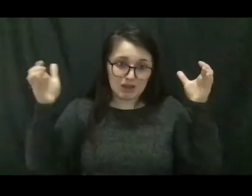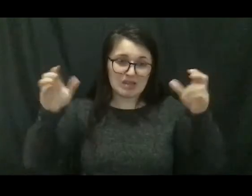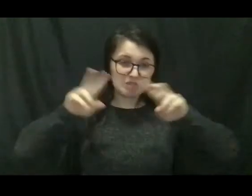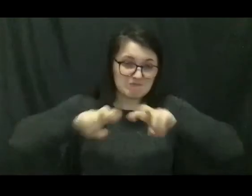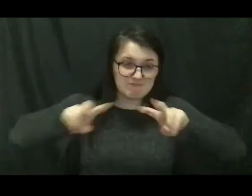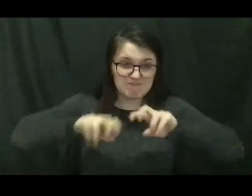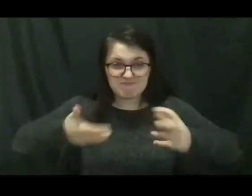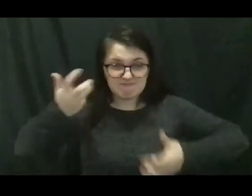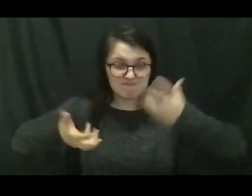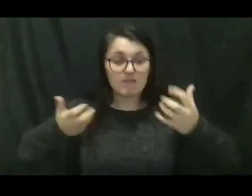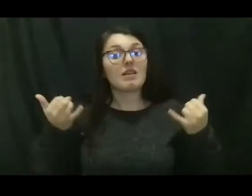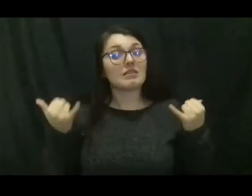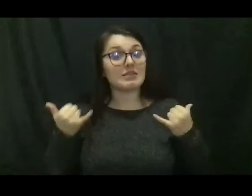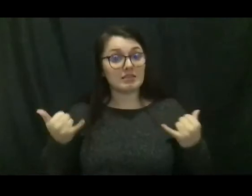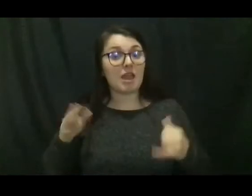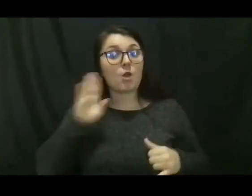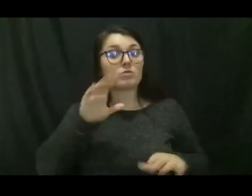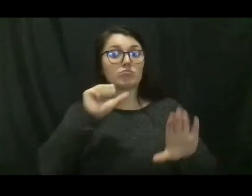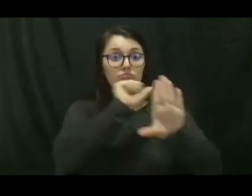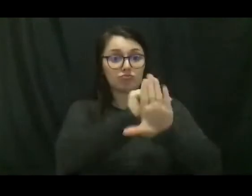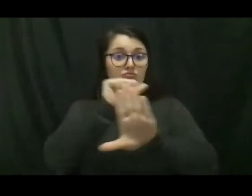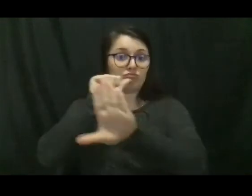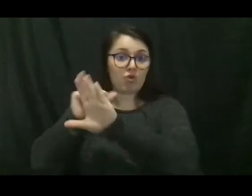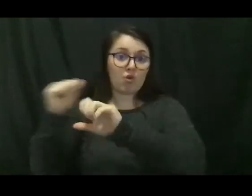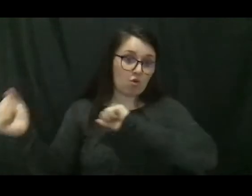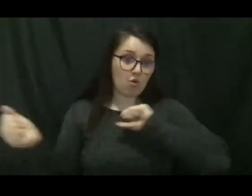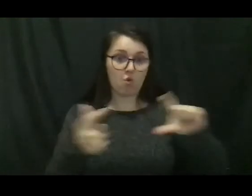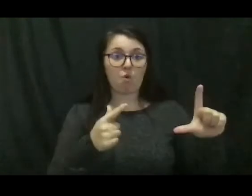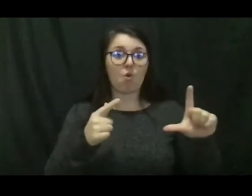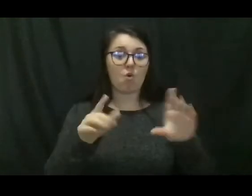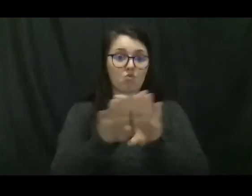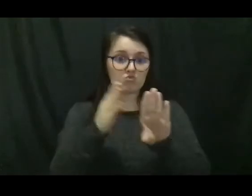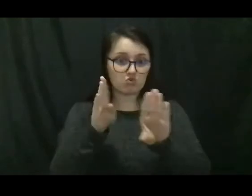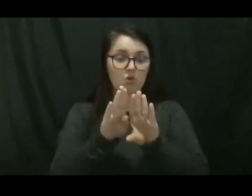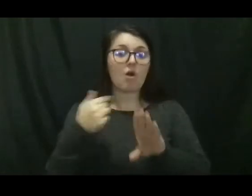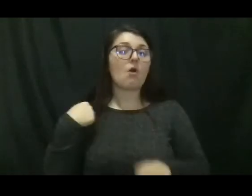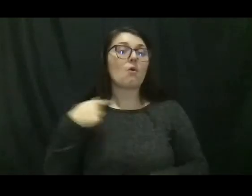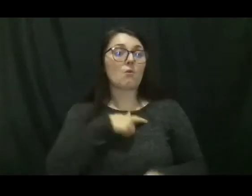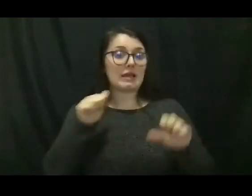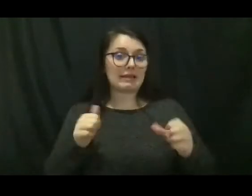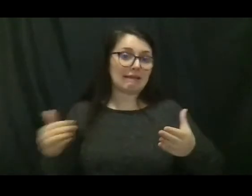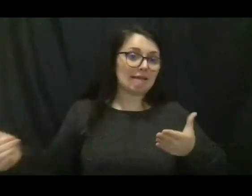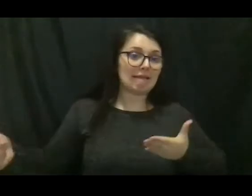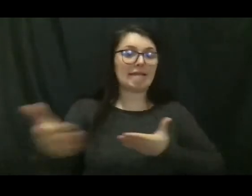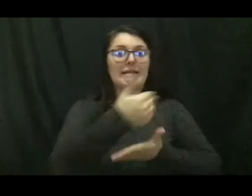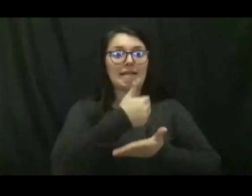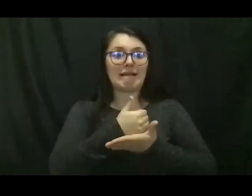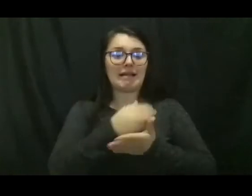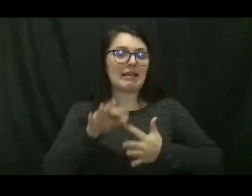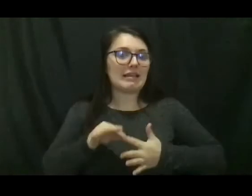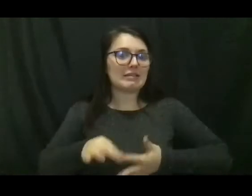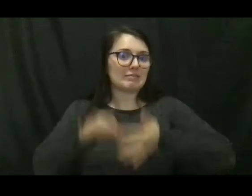to knock on every door in our apartment building, collecting our own special dumpster diver useful